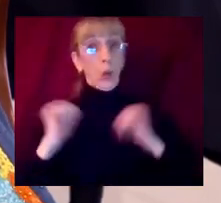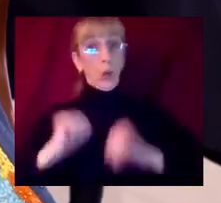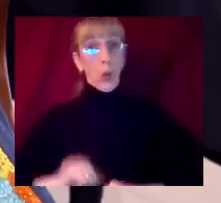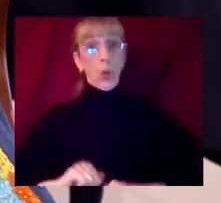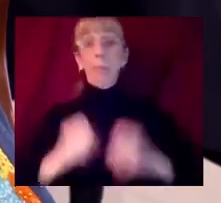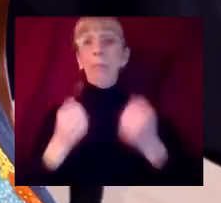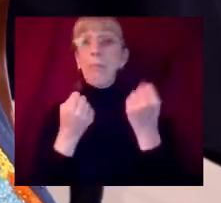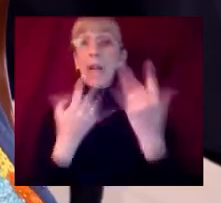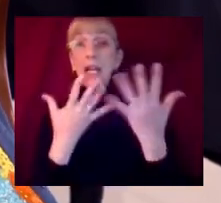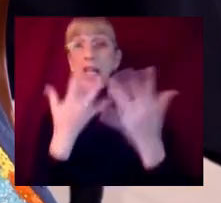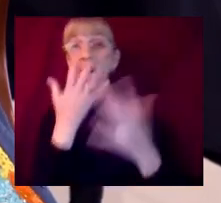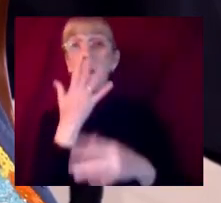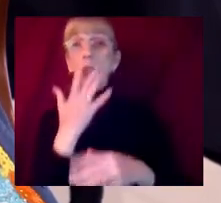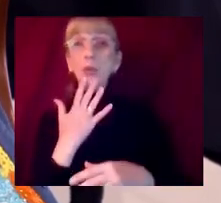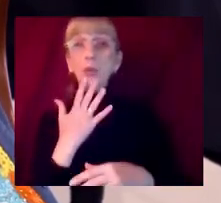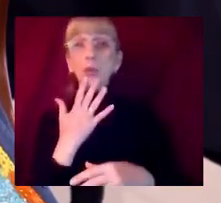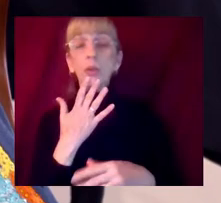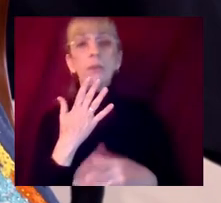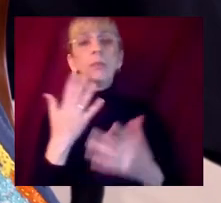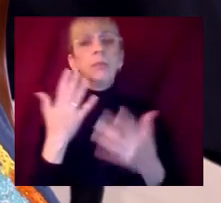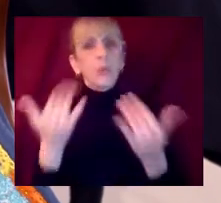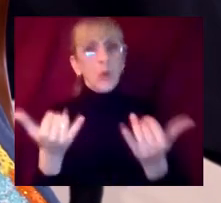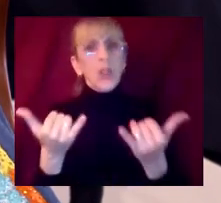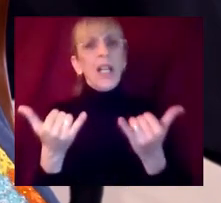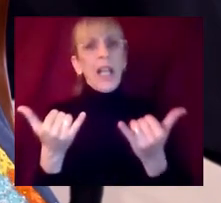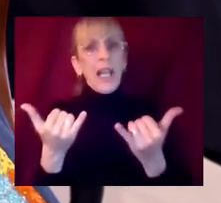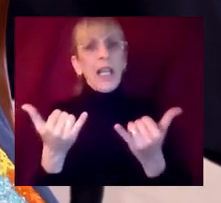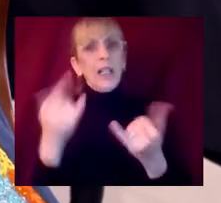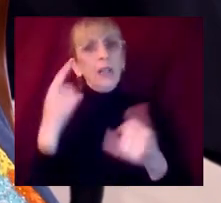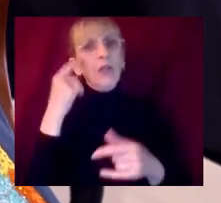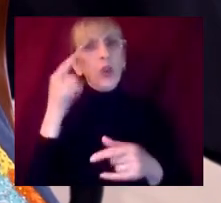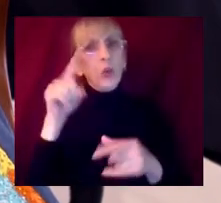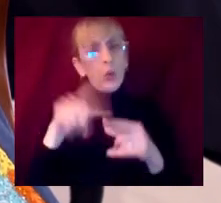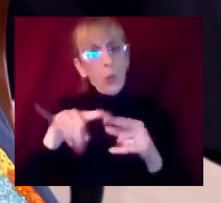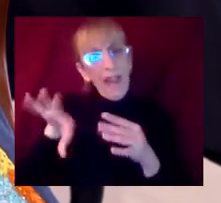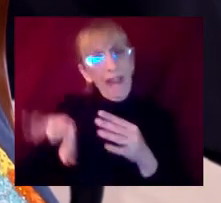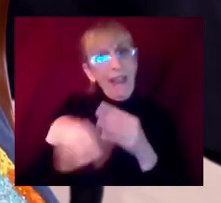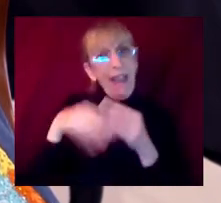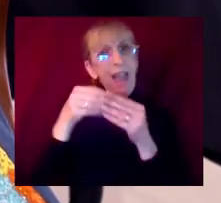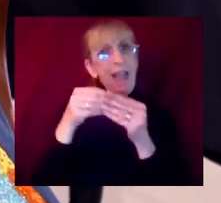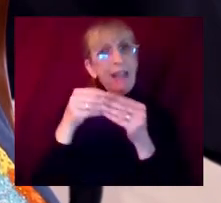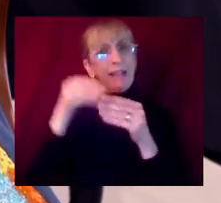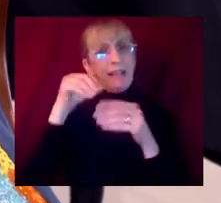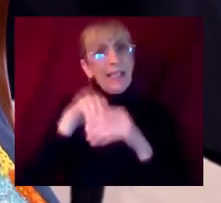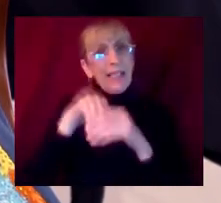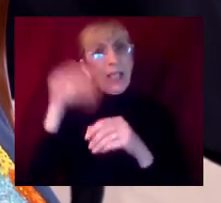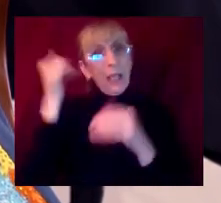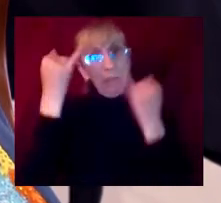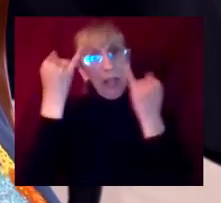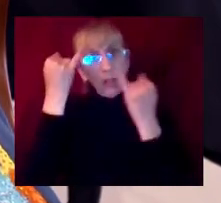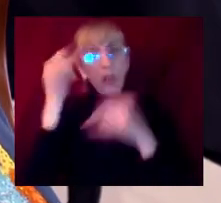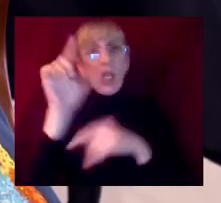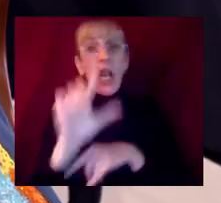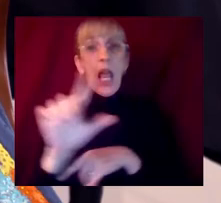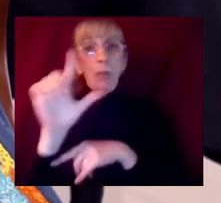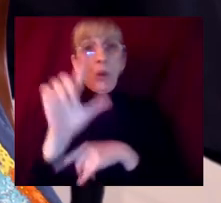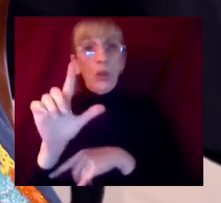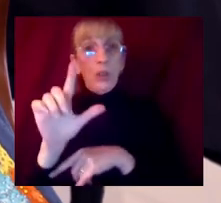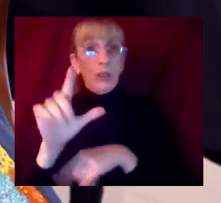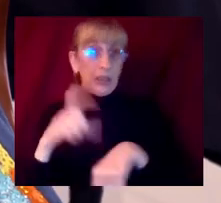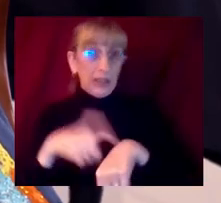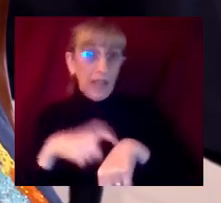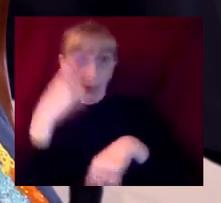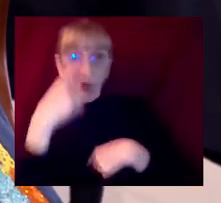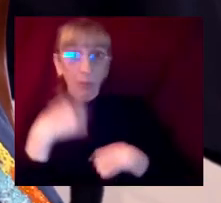today brought something for you to add into the Imagination Library here. Is it time for me to do that?